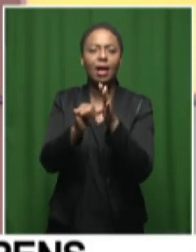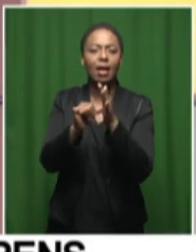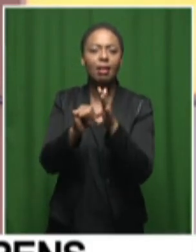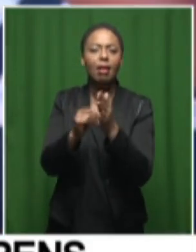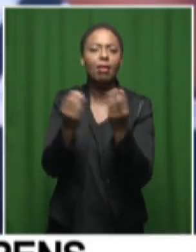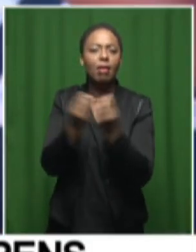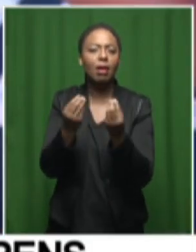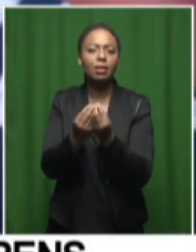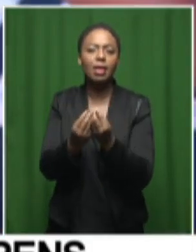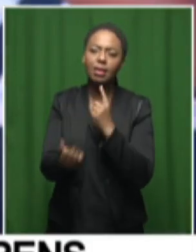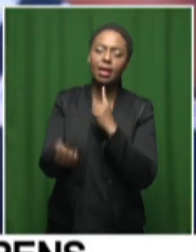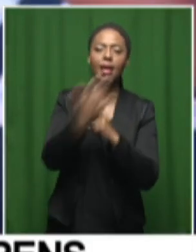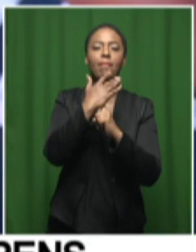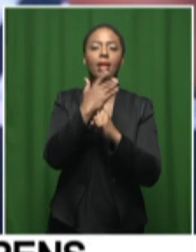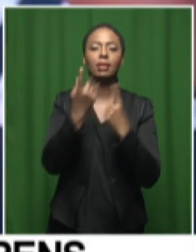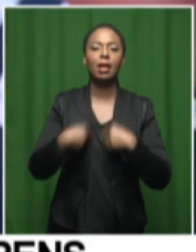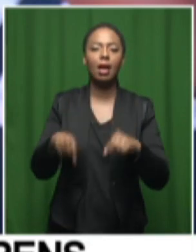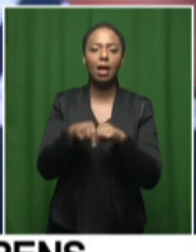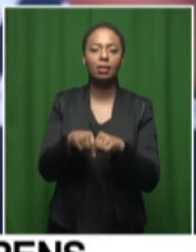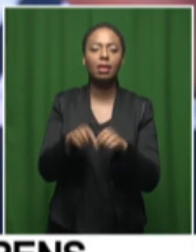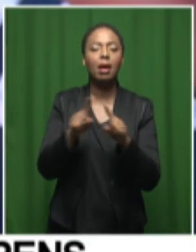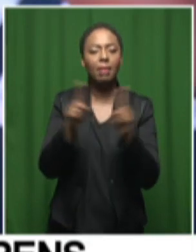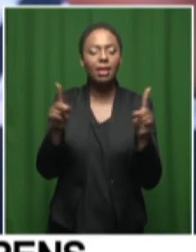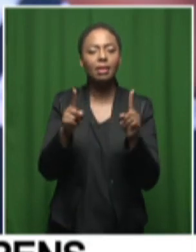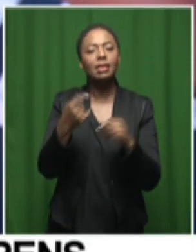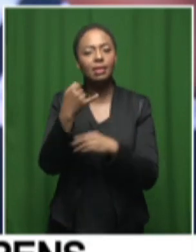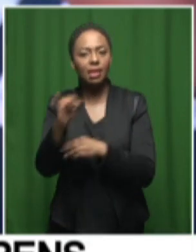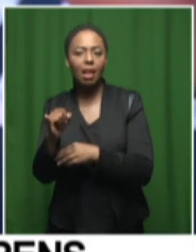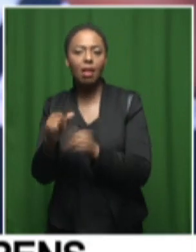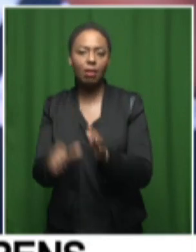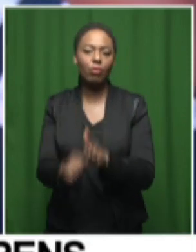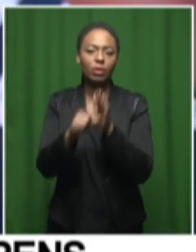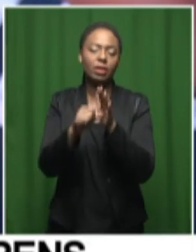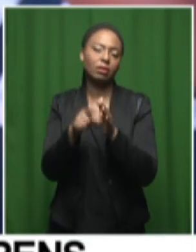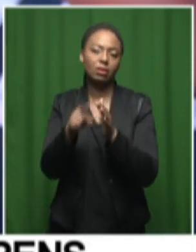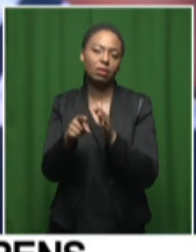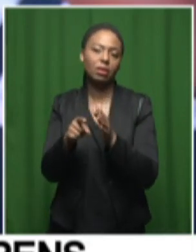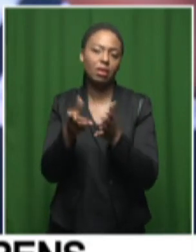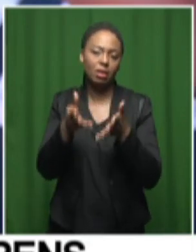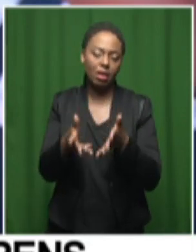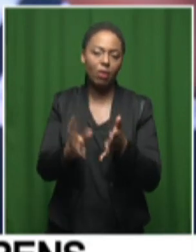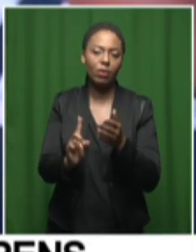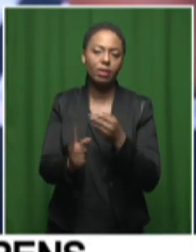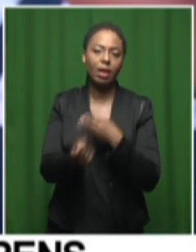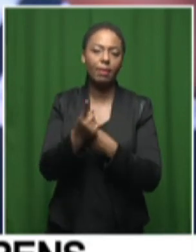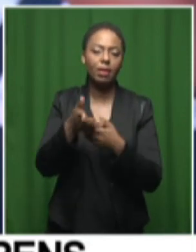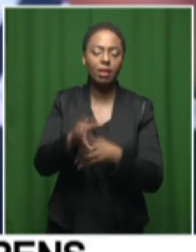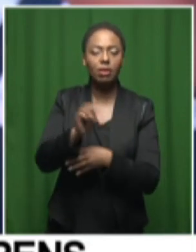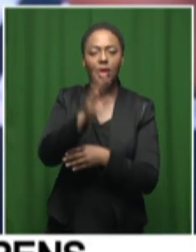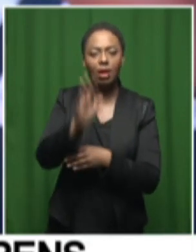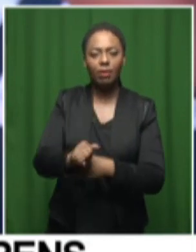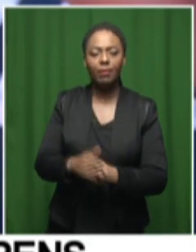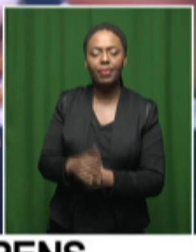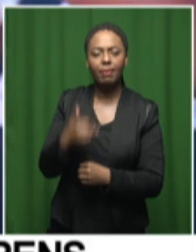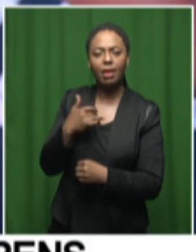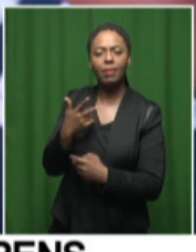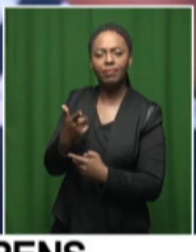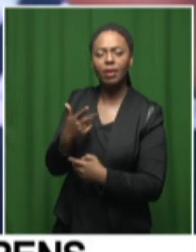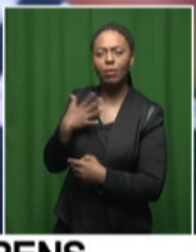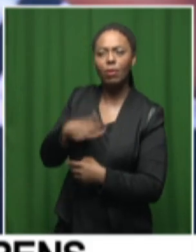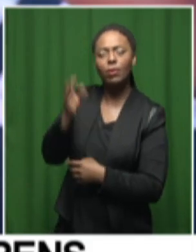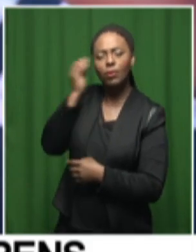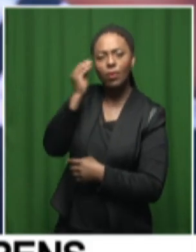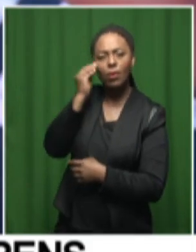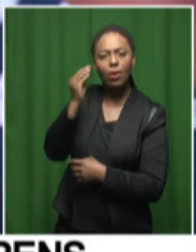today, but also still very relevant to what's happening in South Africa right now. And I'm curious about the children and how they